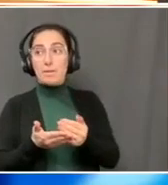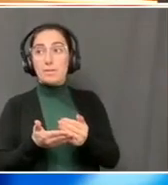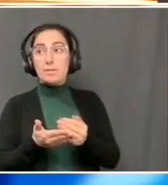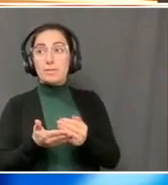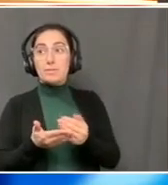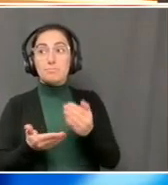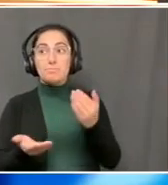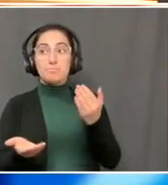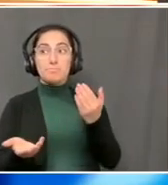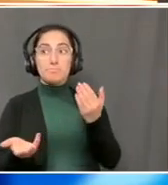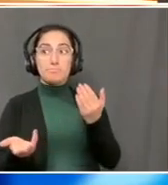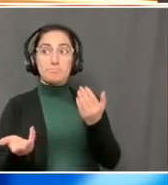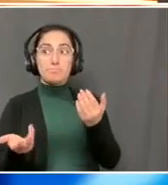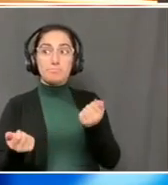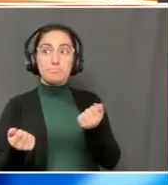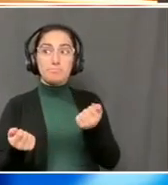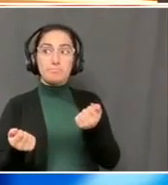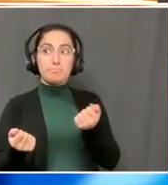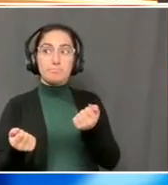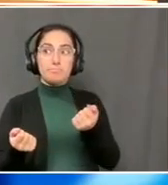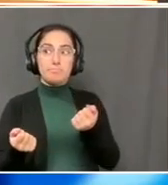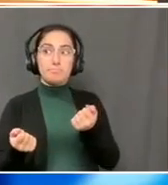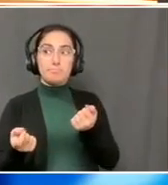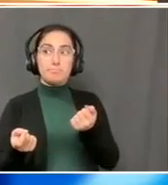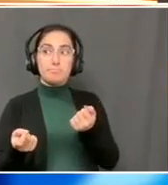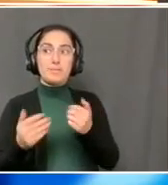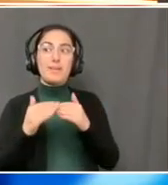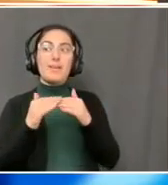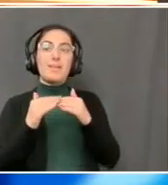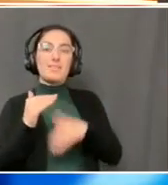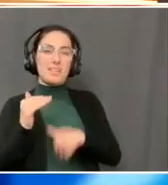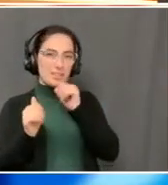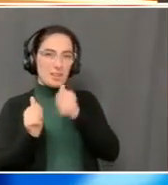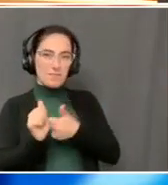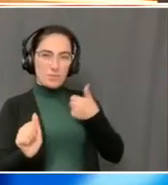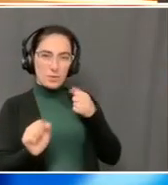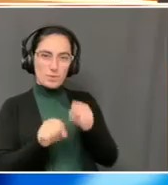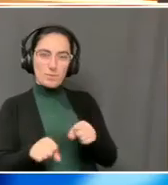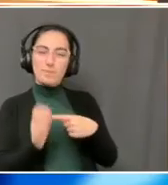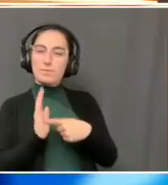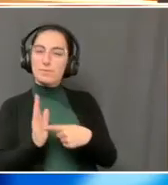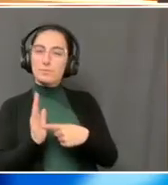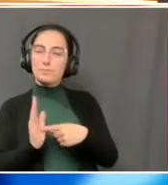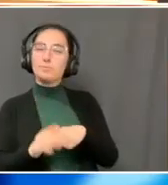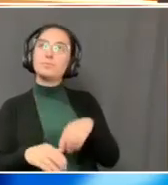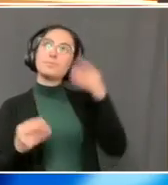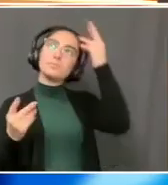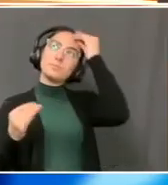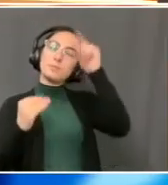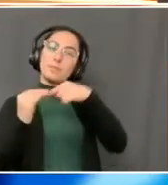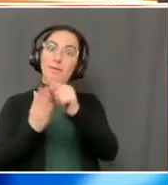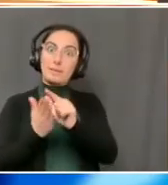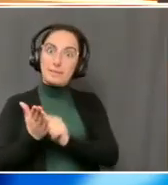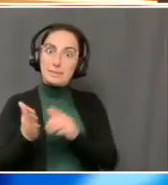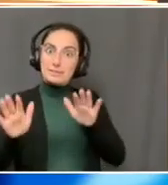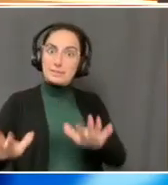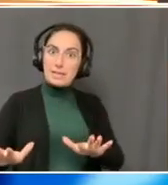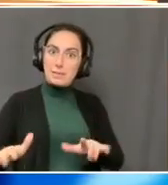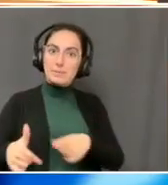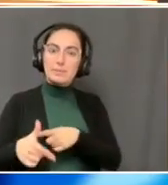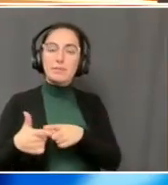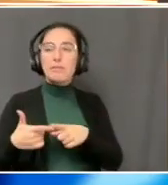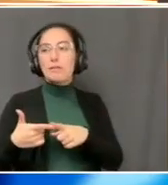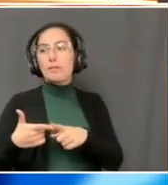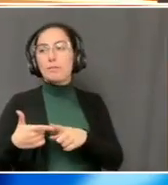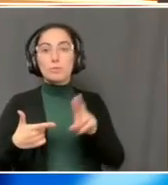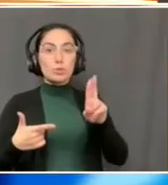less unavoidable. Like when we think about legal settlements when we think about